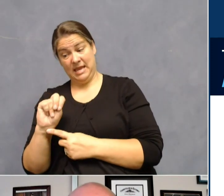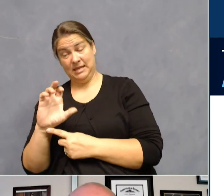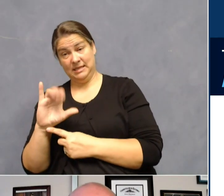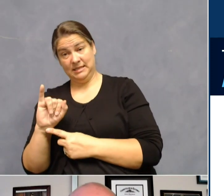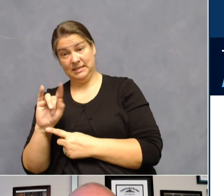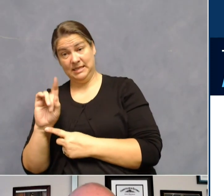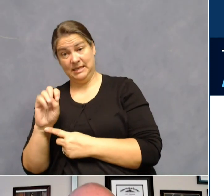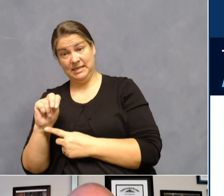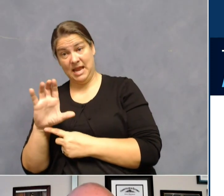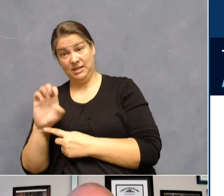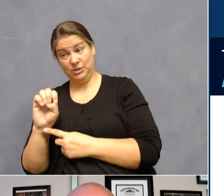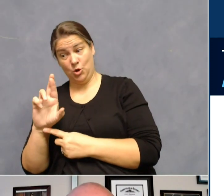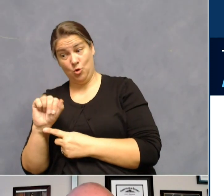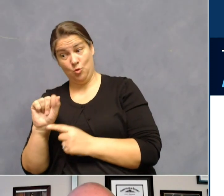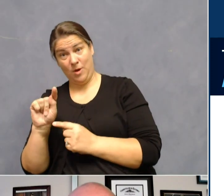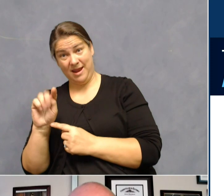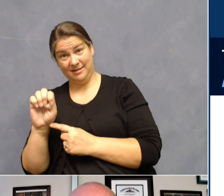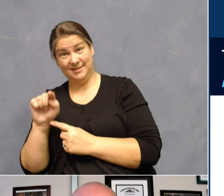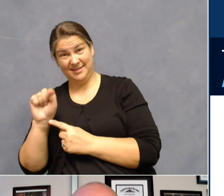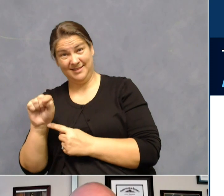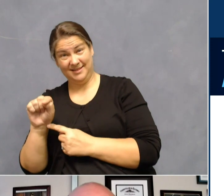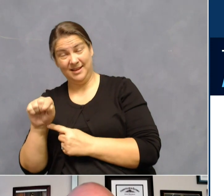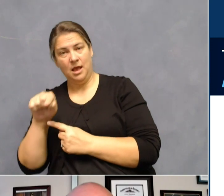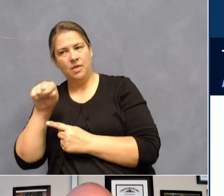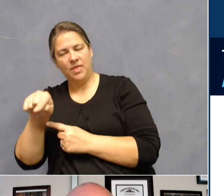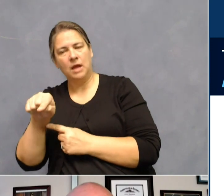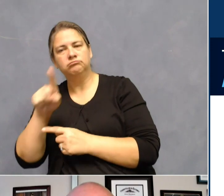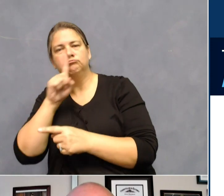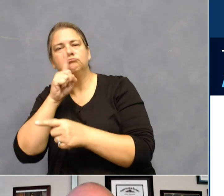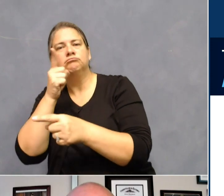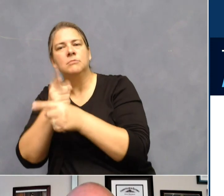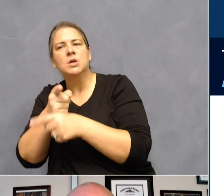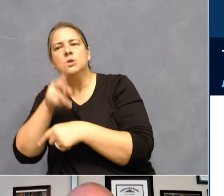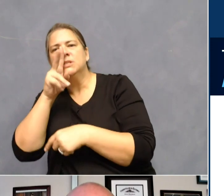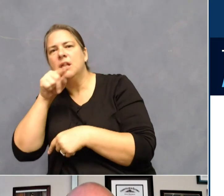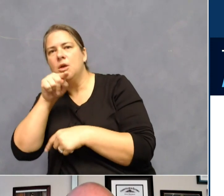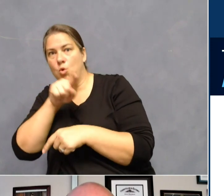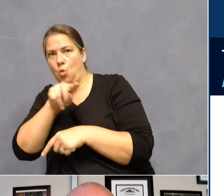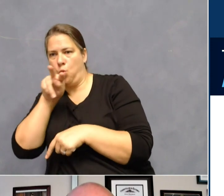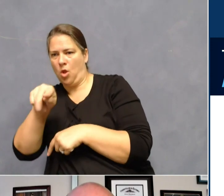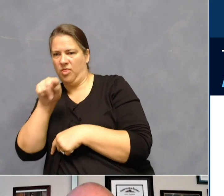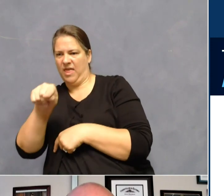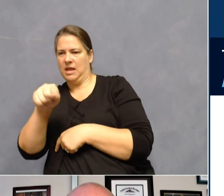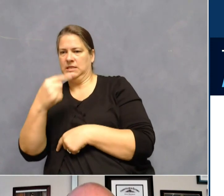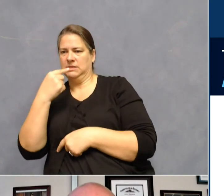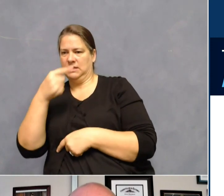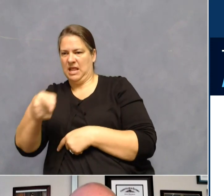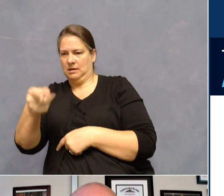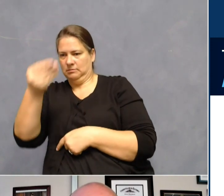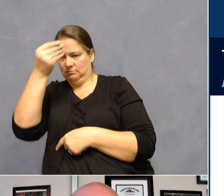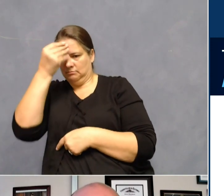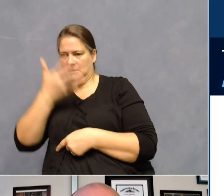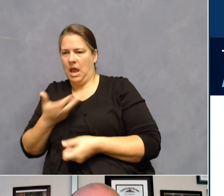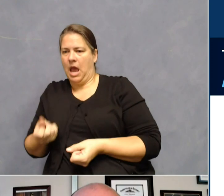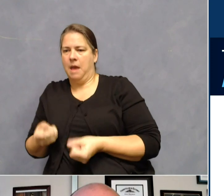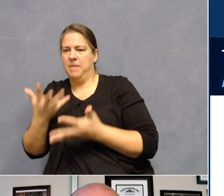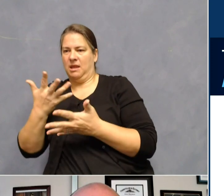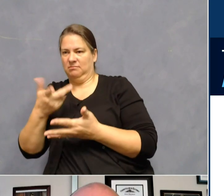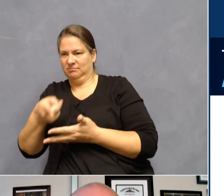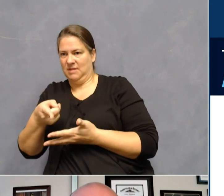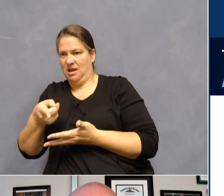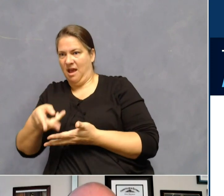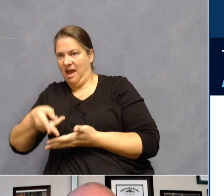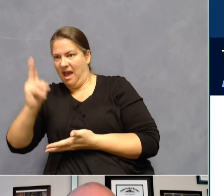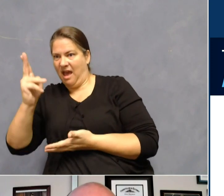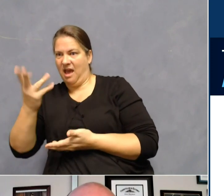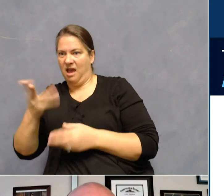test positivity is a measure of, are we making sure there's enough resources to test people who need to be tested? Now, one,